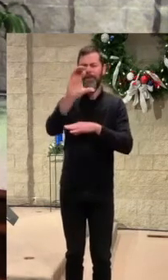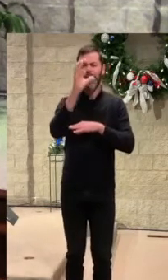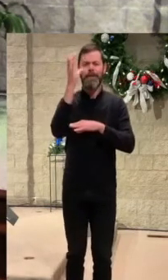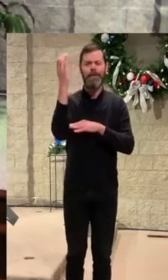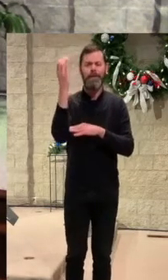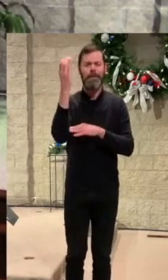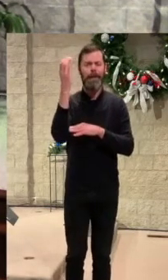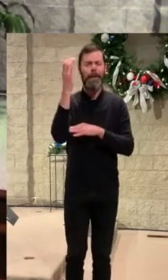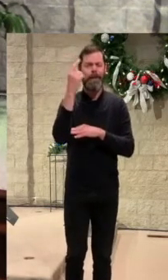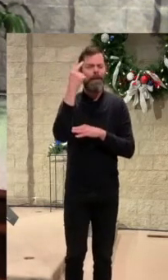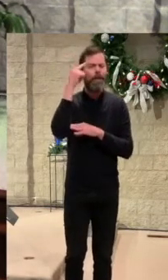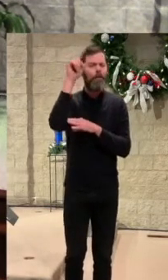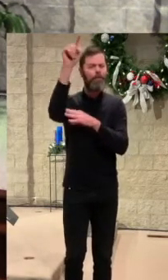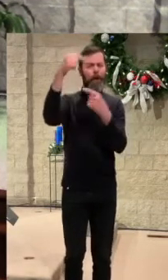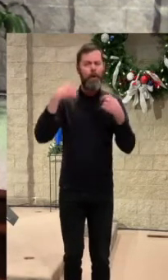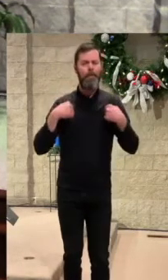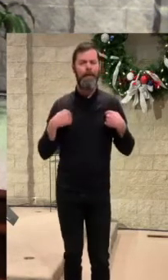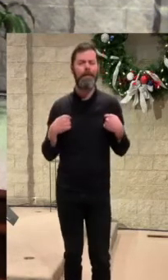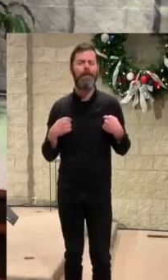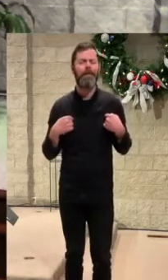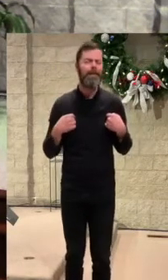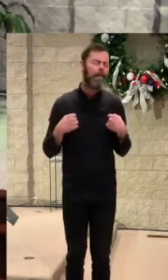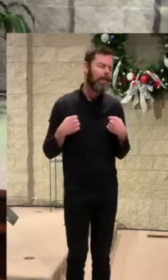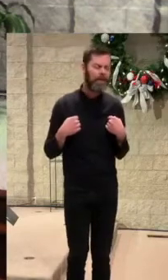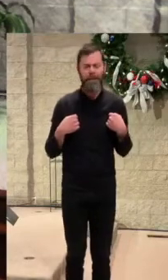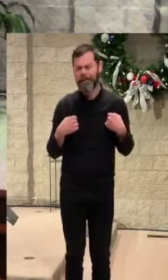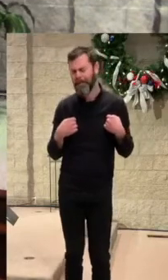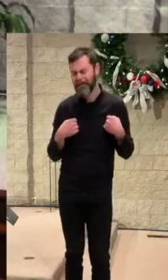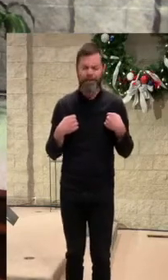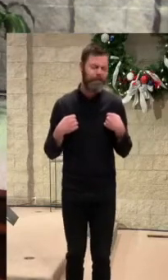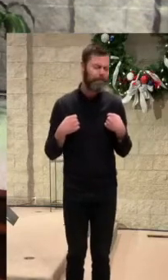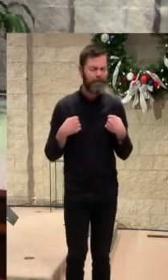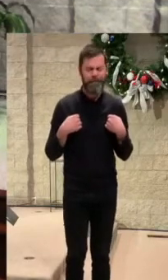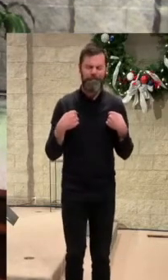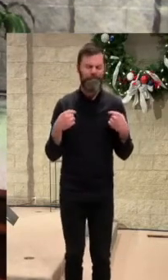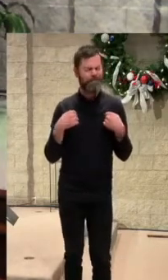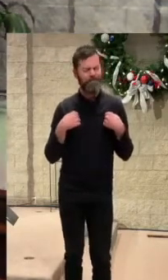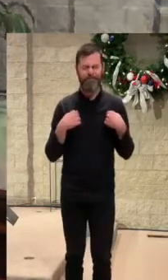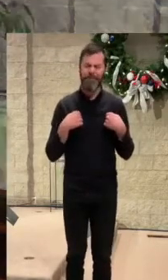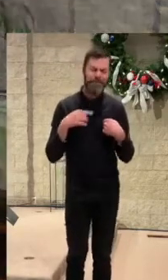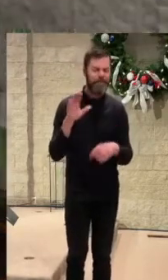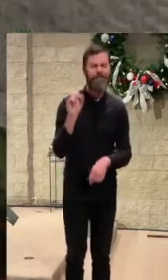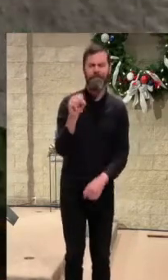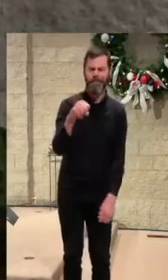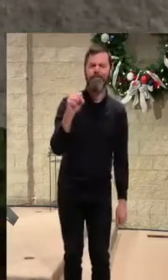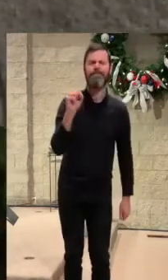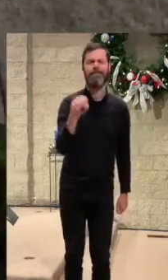special Christmas for me, for me, for me.